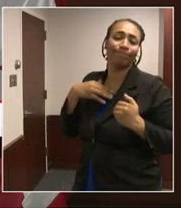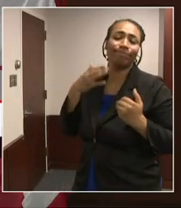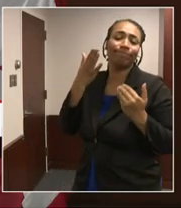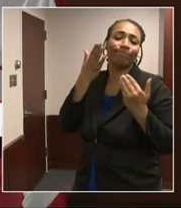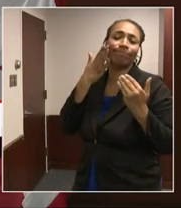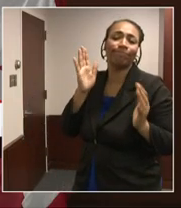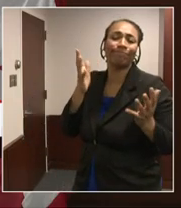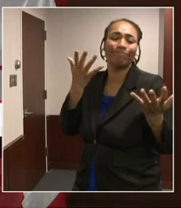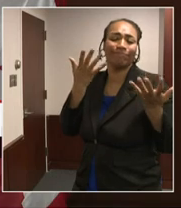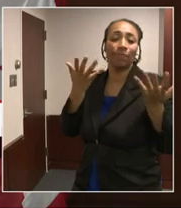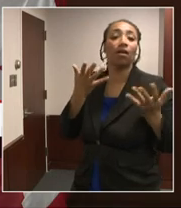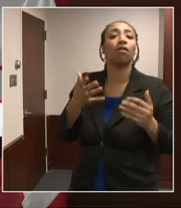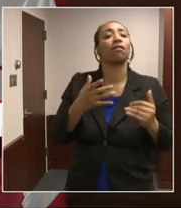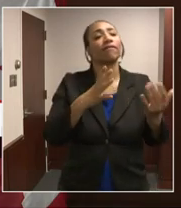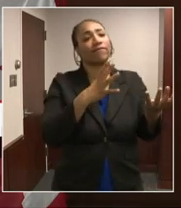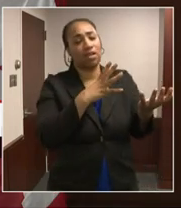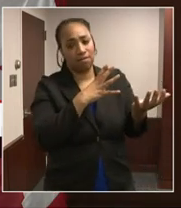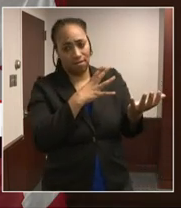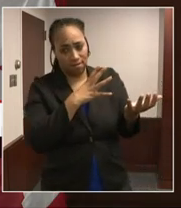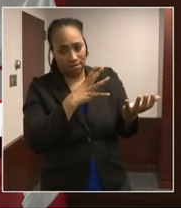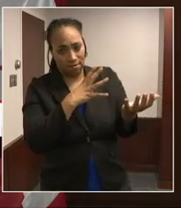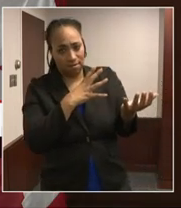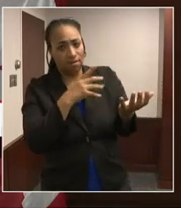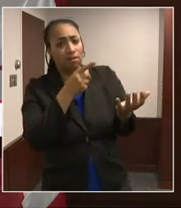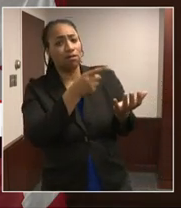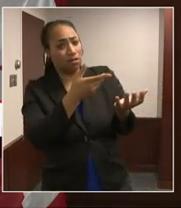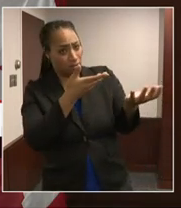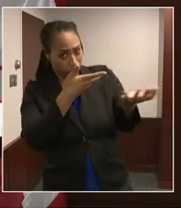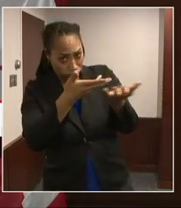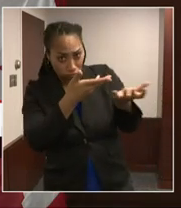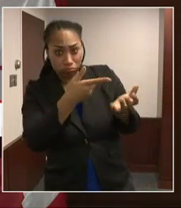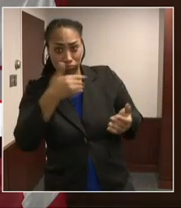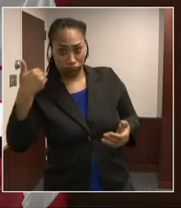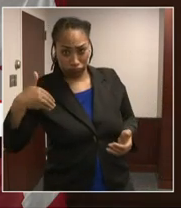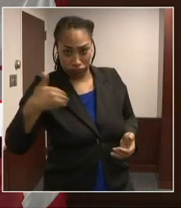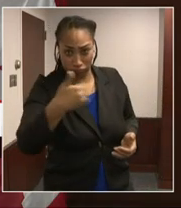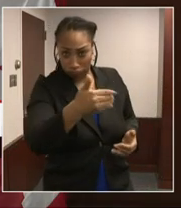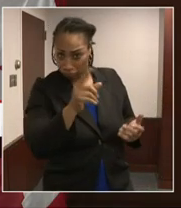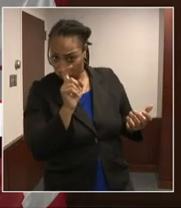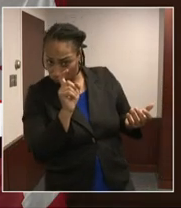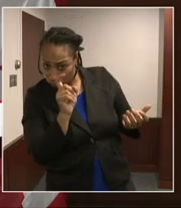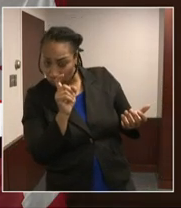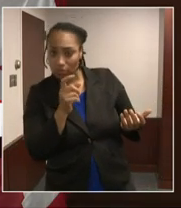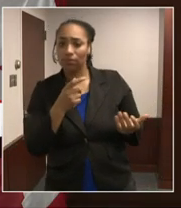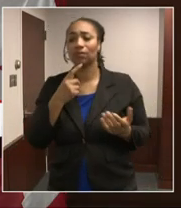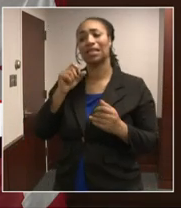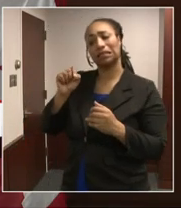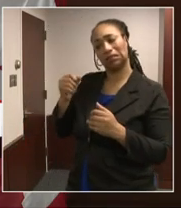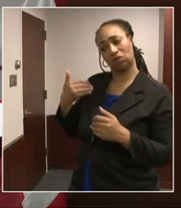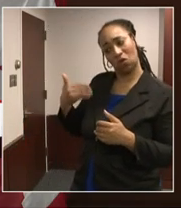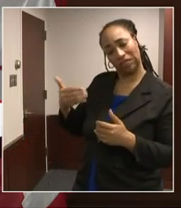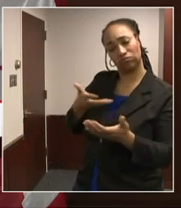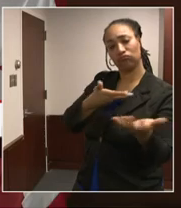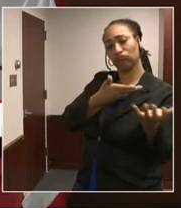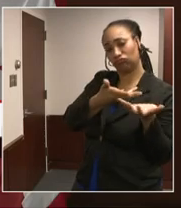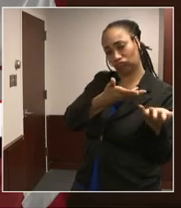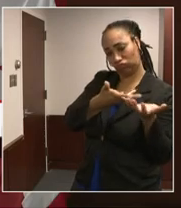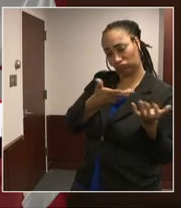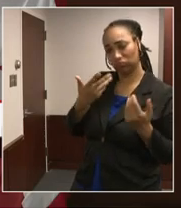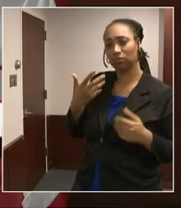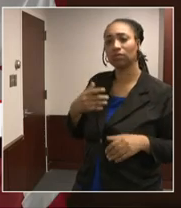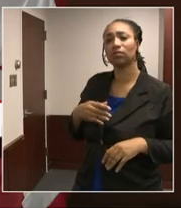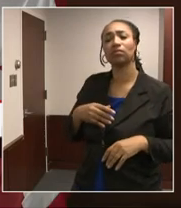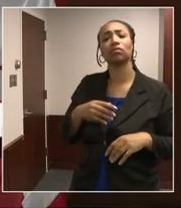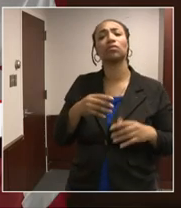And in the talks about the executive order, I know last week you mentioned that there were discussions, but that you didn't have a ton of clarity on what it